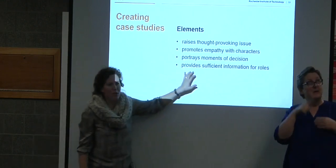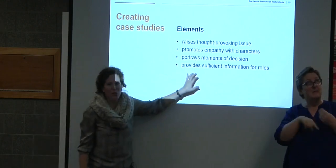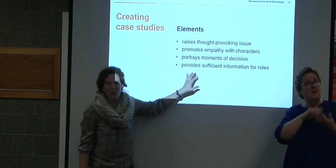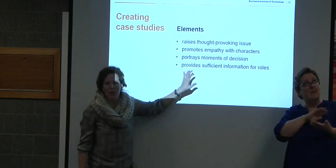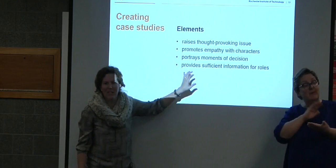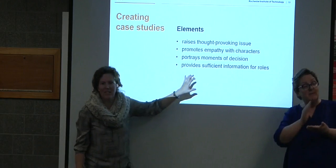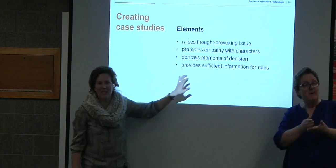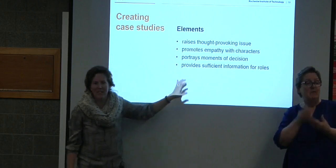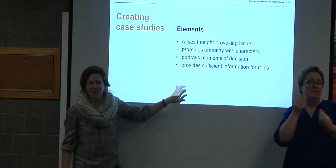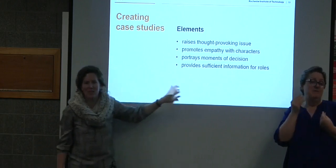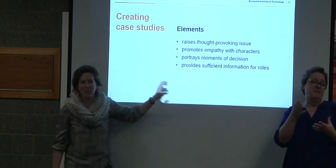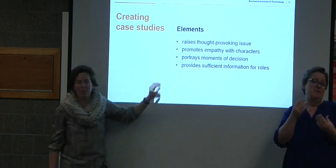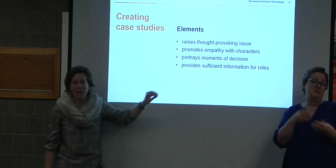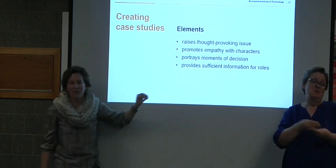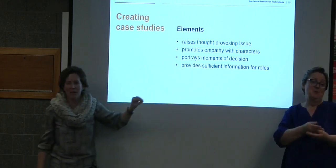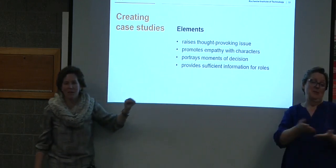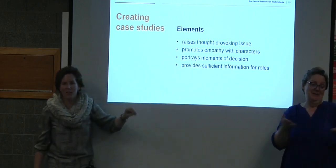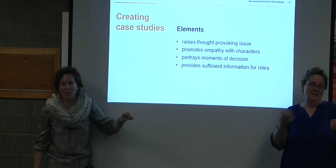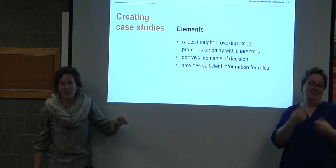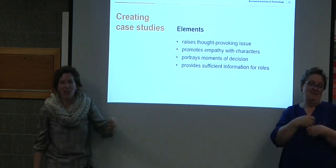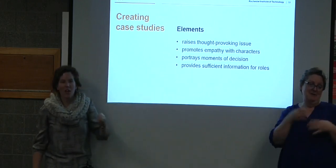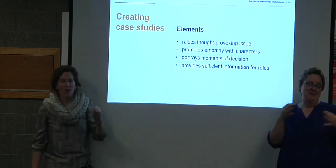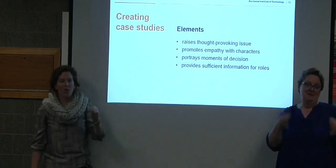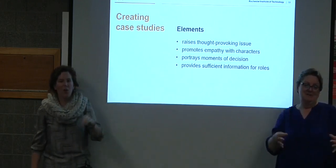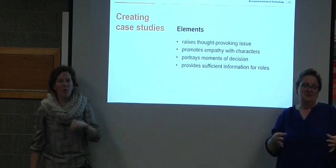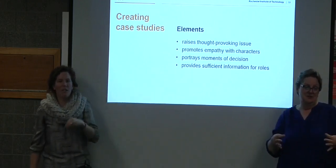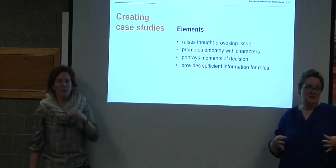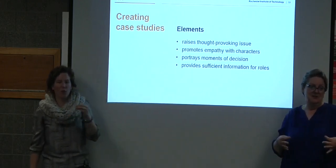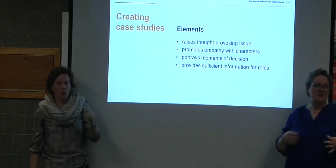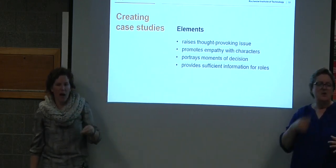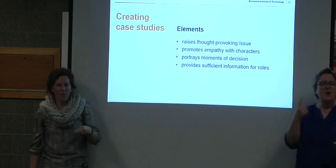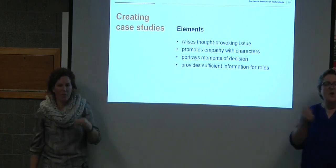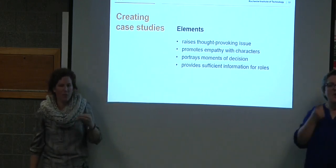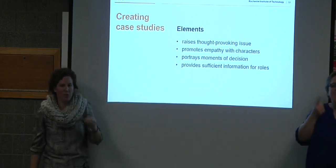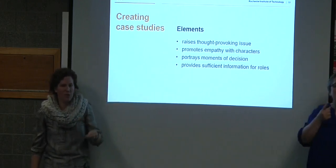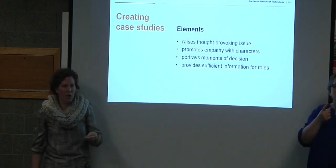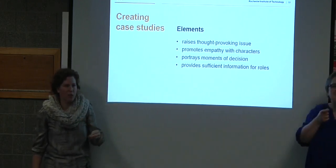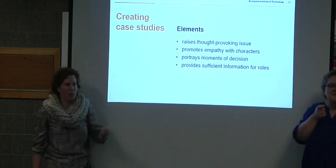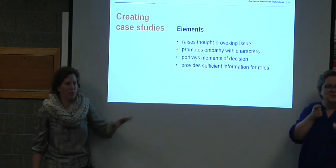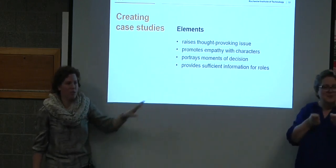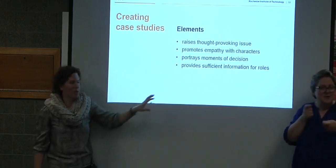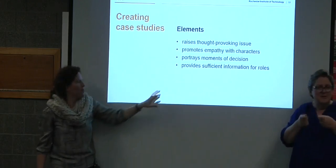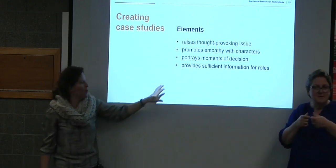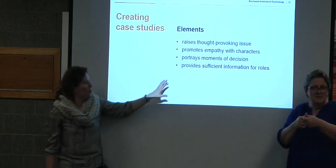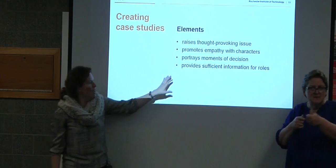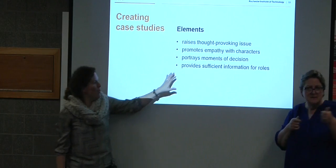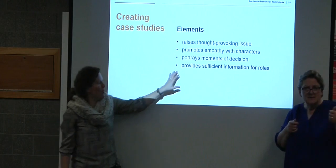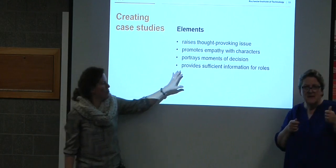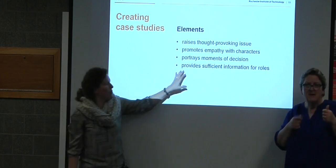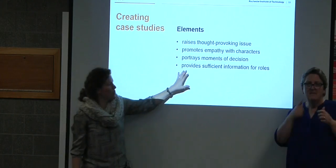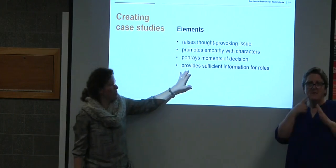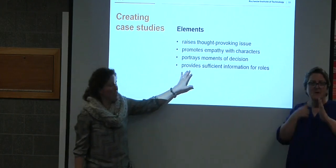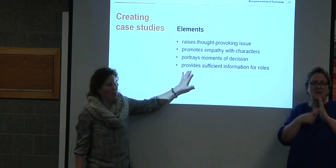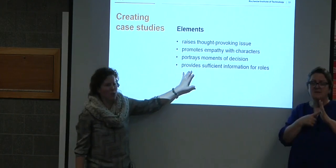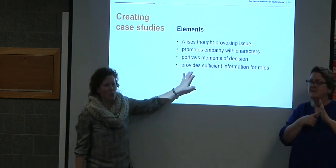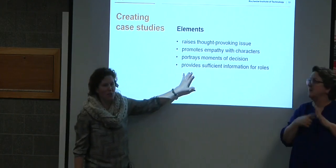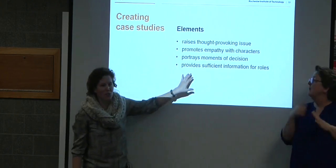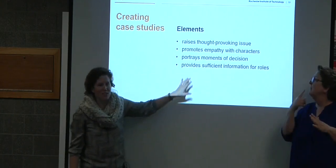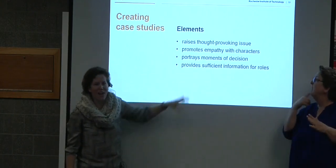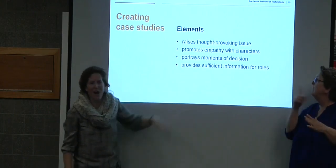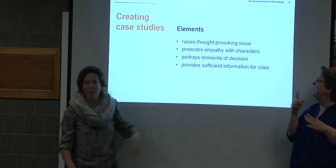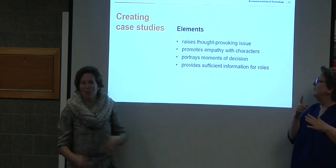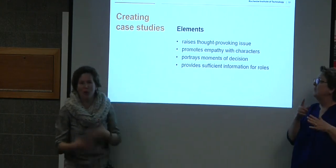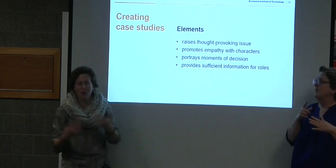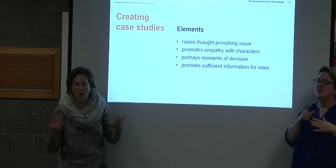amount of information do I need to give them to make that decision. You don't always have to craft it yourself. So for example, when we do this with